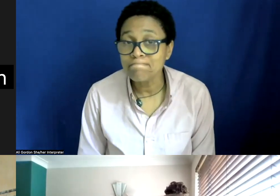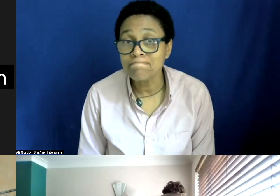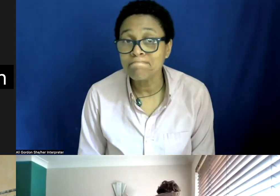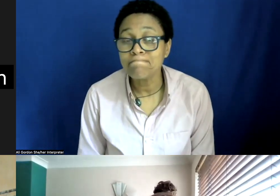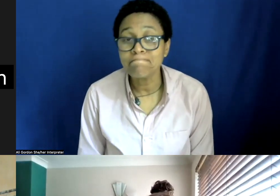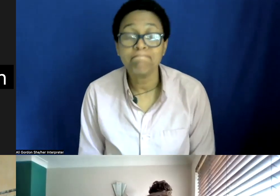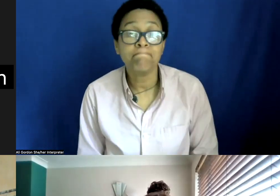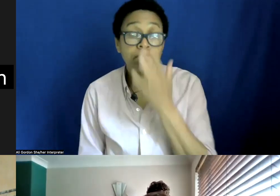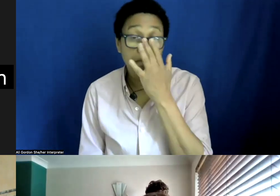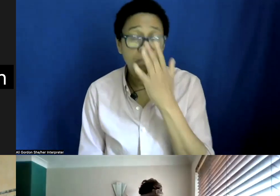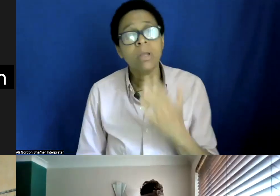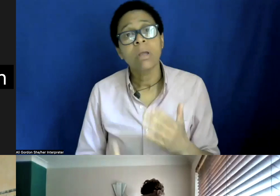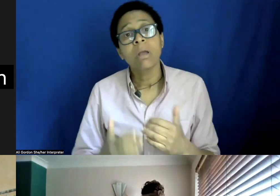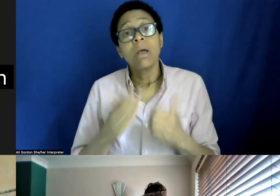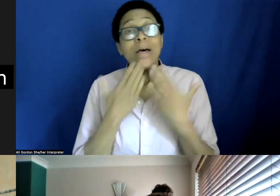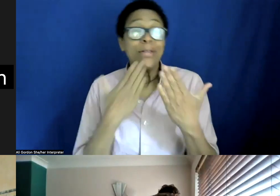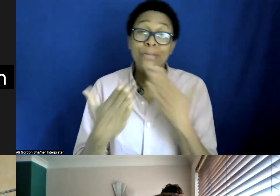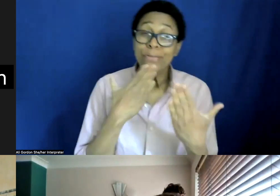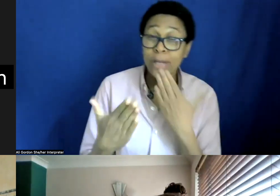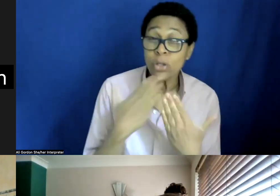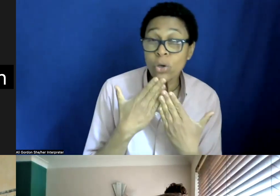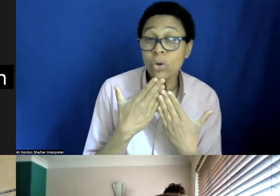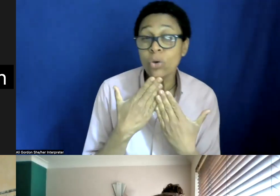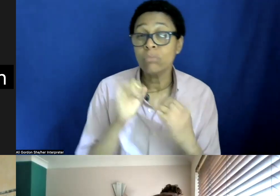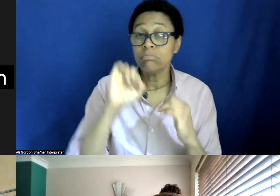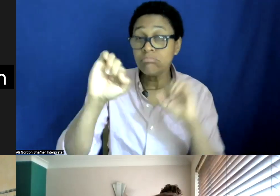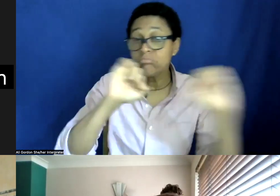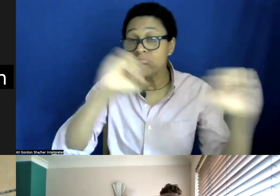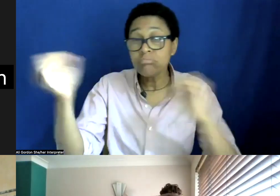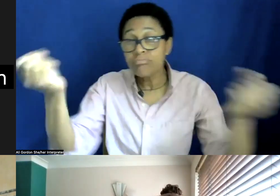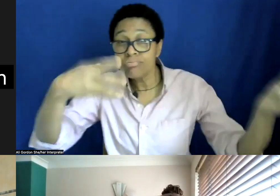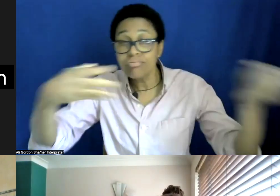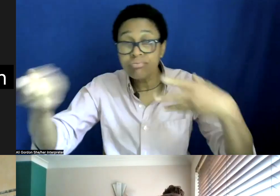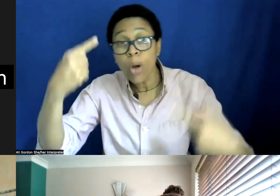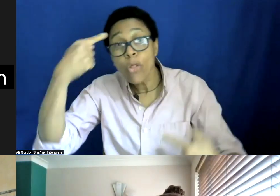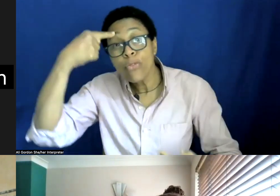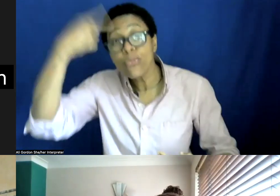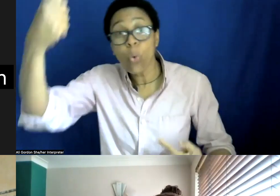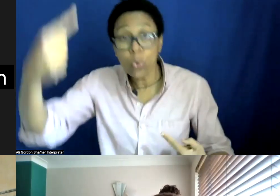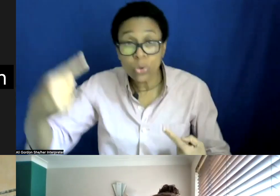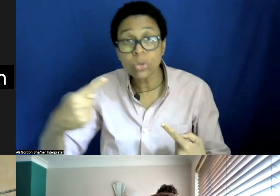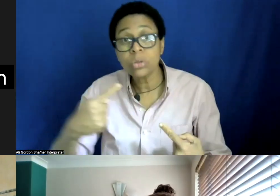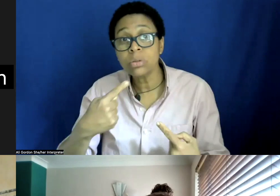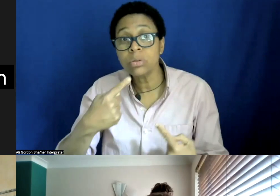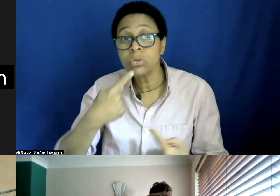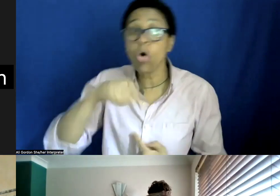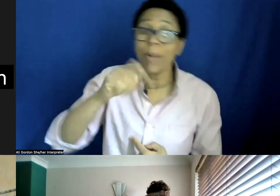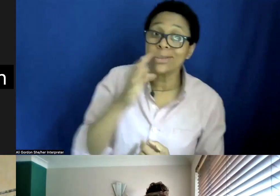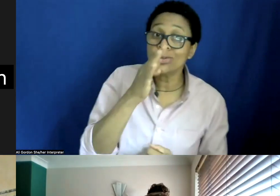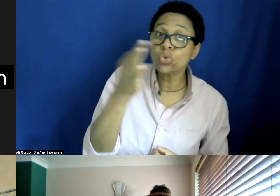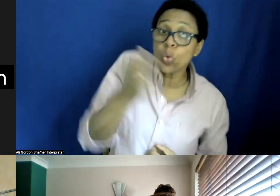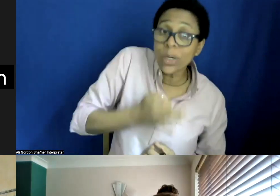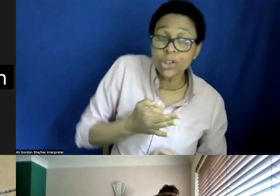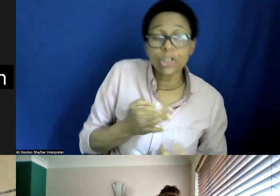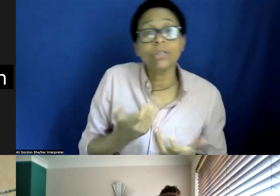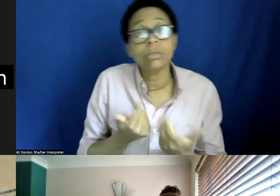So thank you everyone so much for your contribution today. It's been really interesting hearing from you all. So thank you so much. And